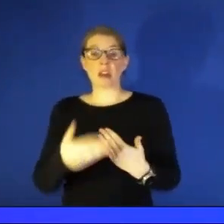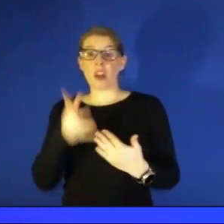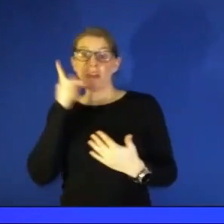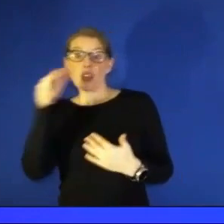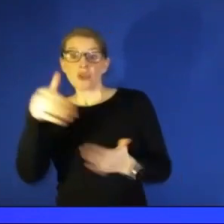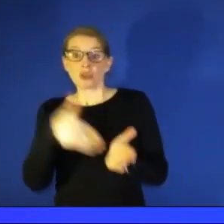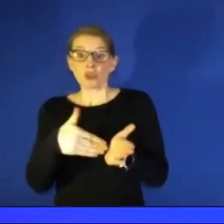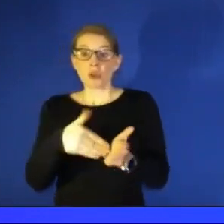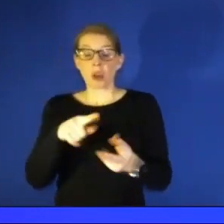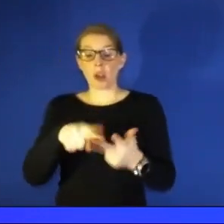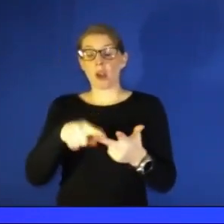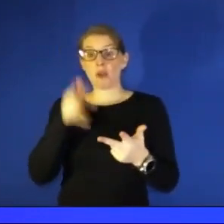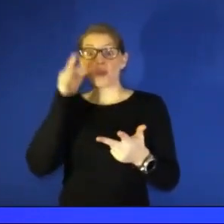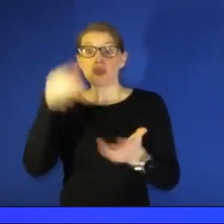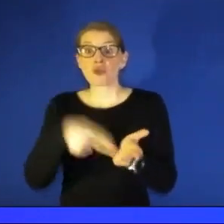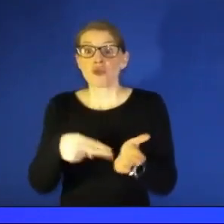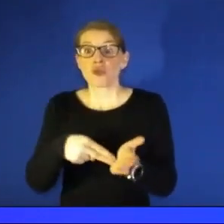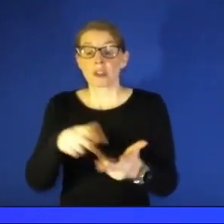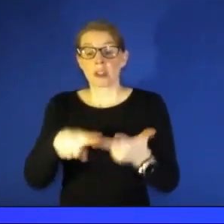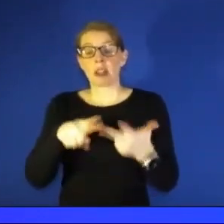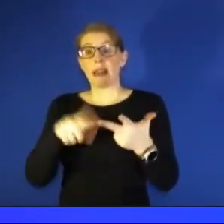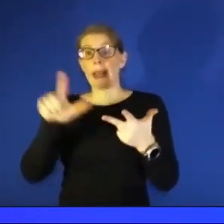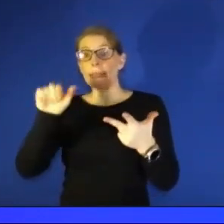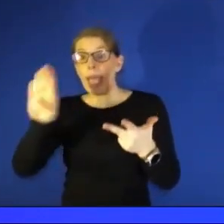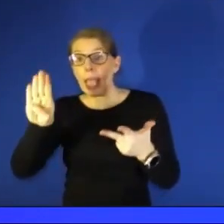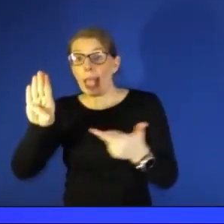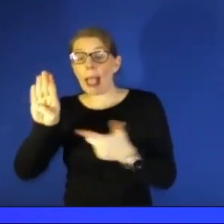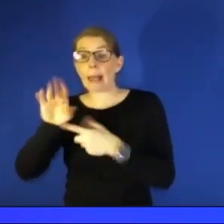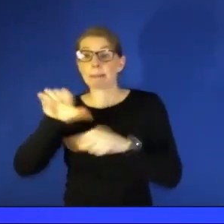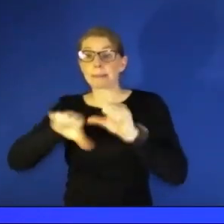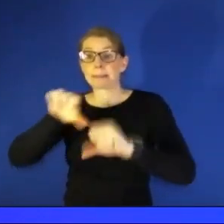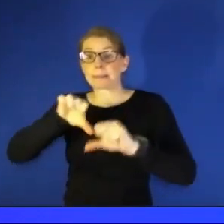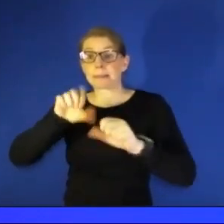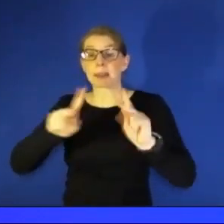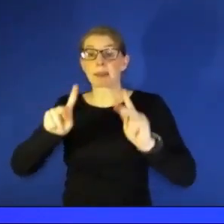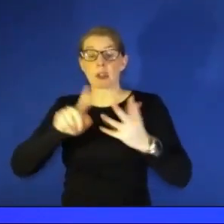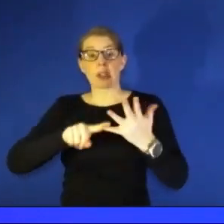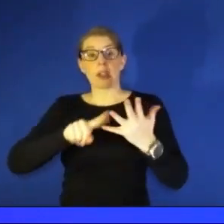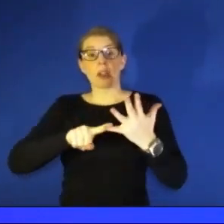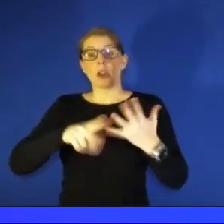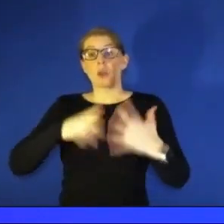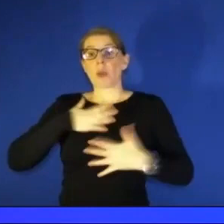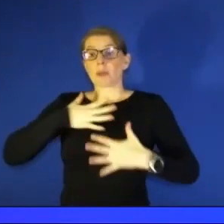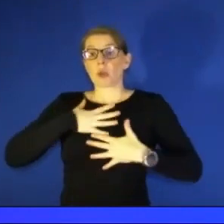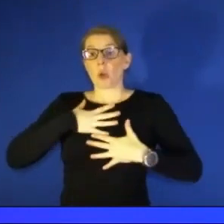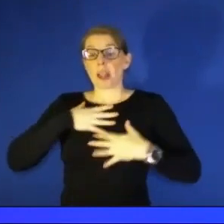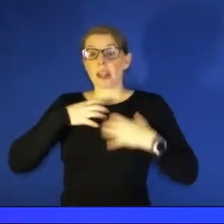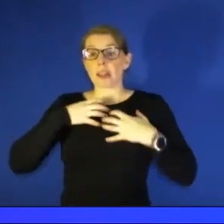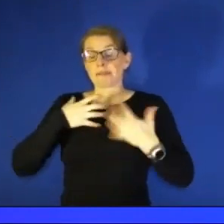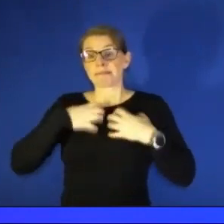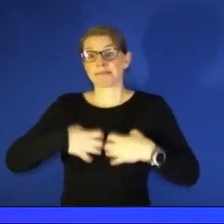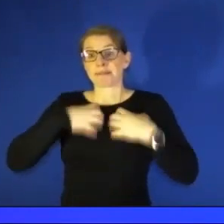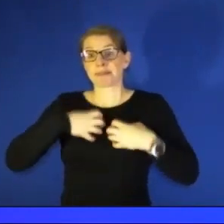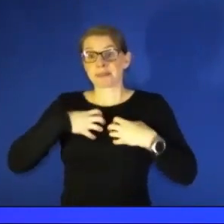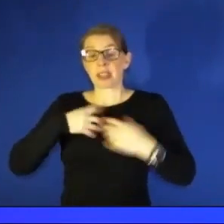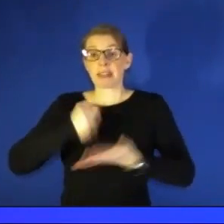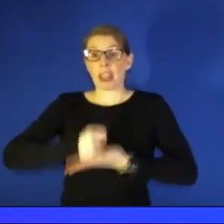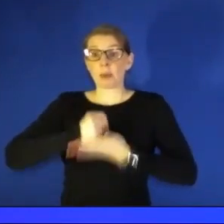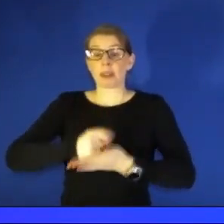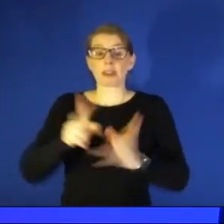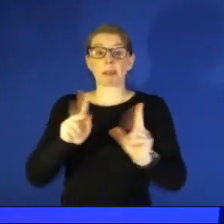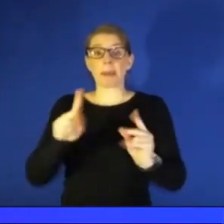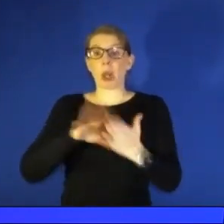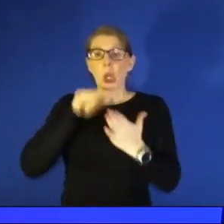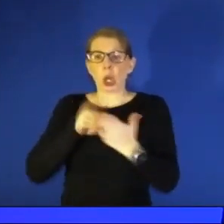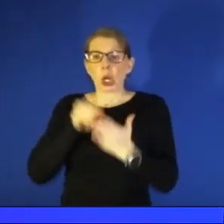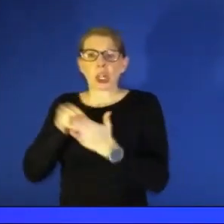future nurses, future lab folks, future respiratory therapists. It's everything. People are just learning here, and so you